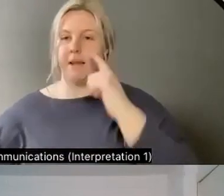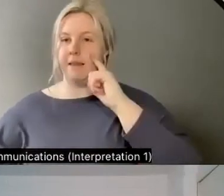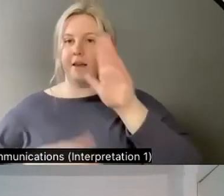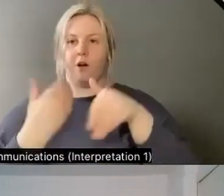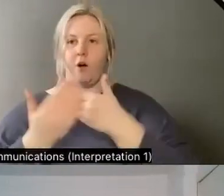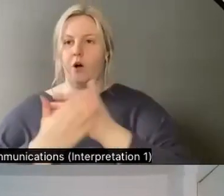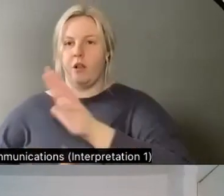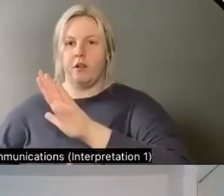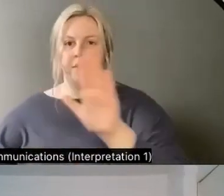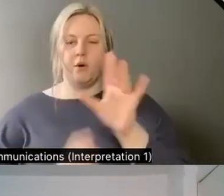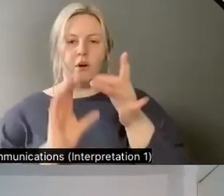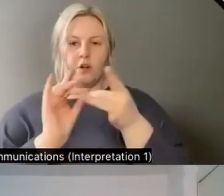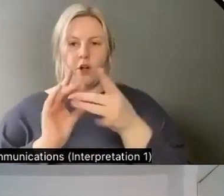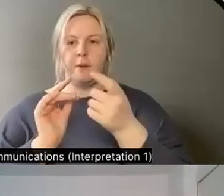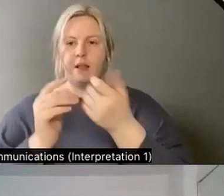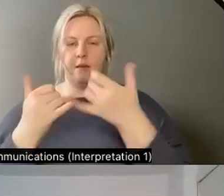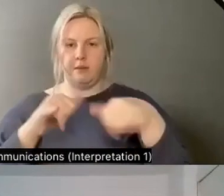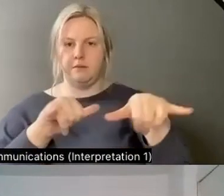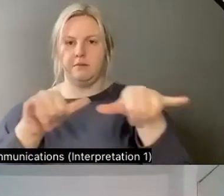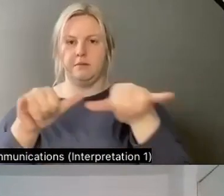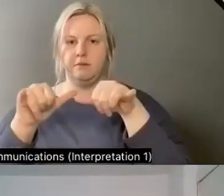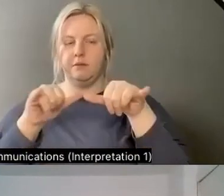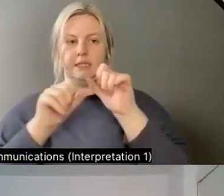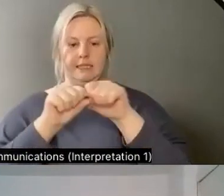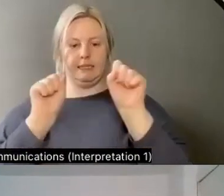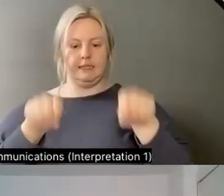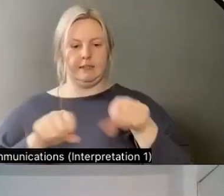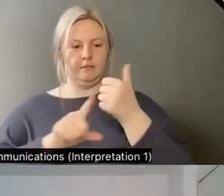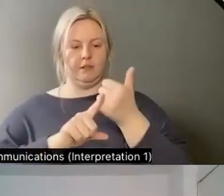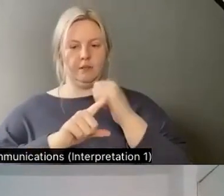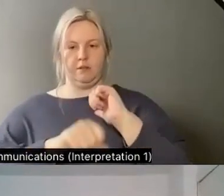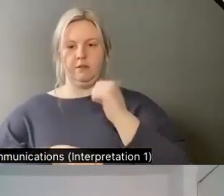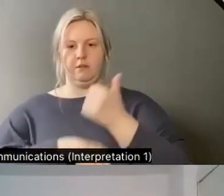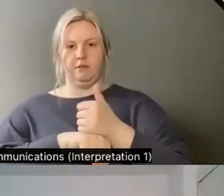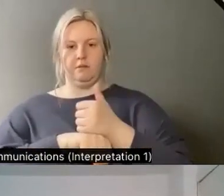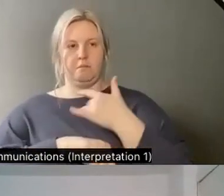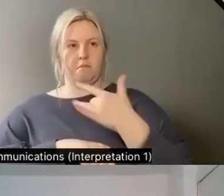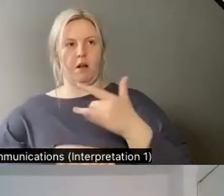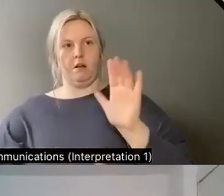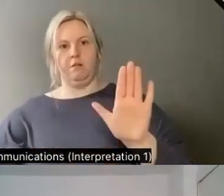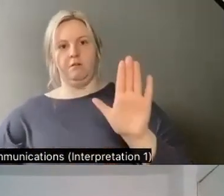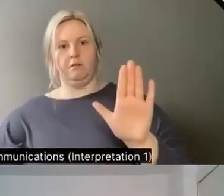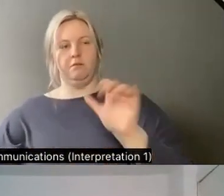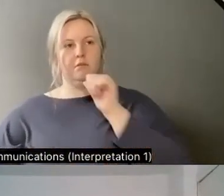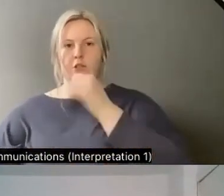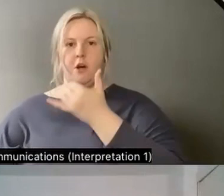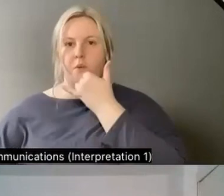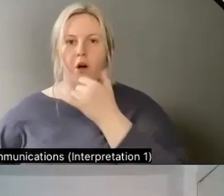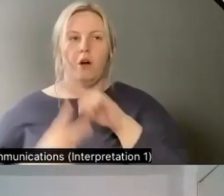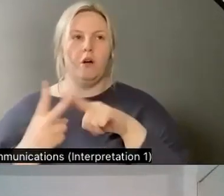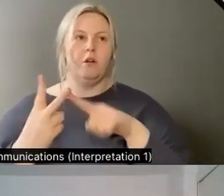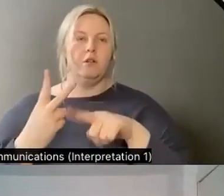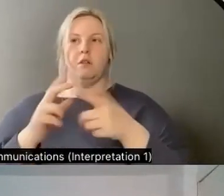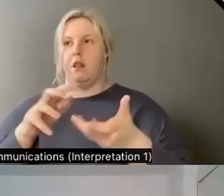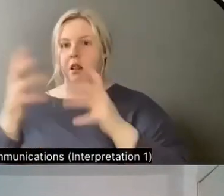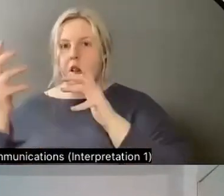form, is these systems are built this way. This isn't a mistake or a misstep or a